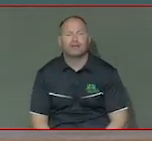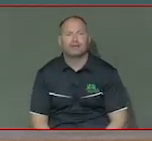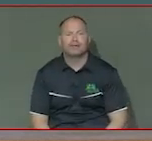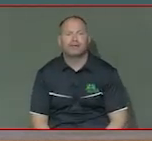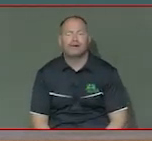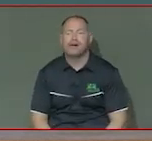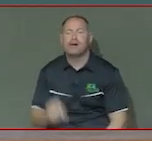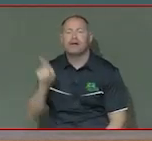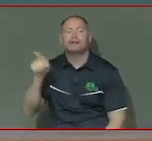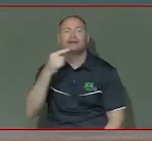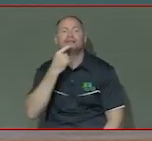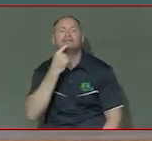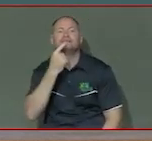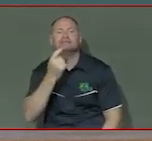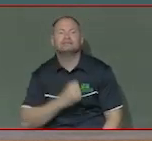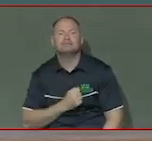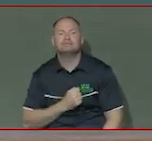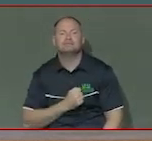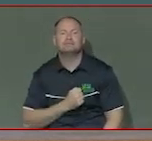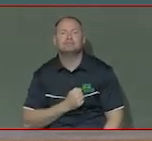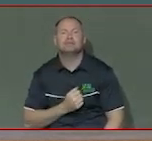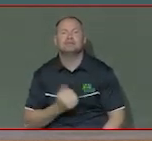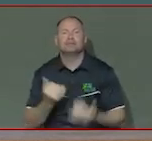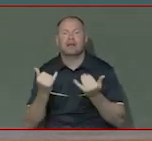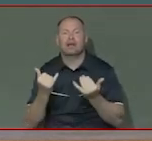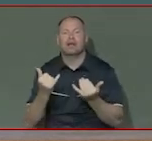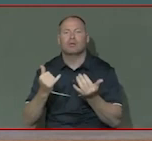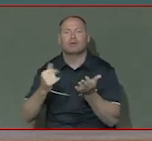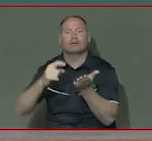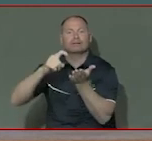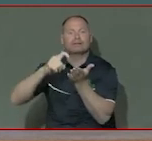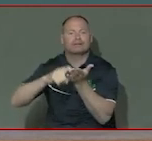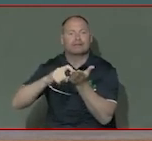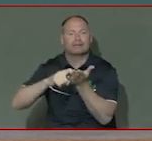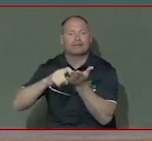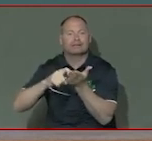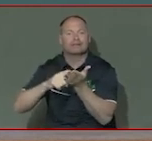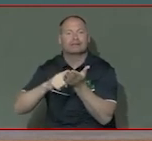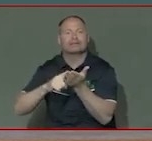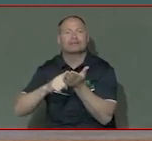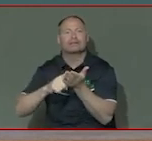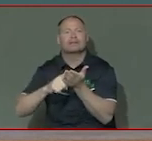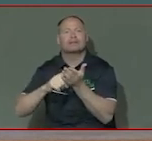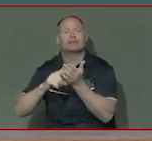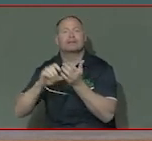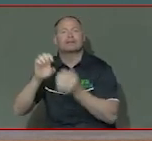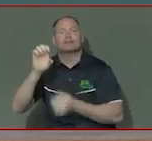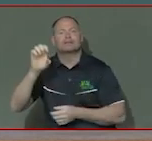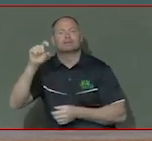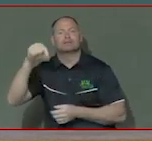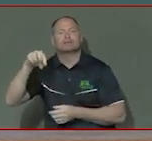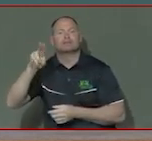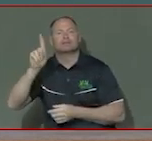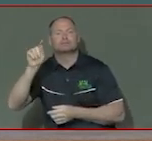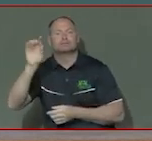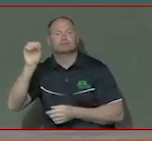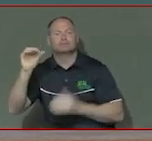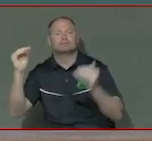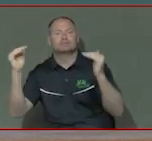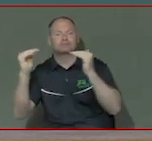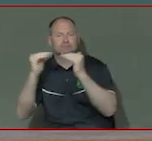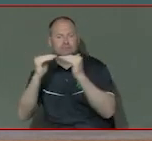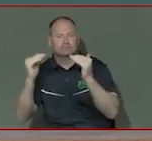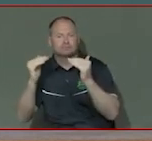They say, put your debt in ratio to your equity. It says what you have to